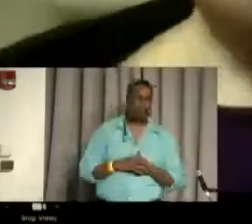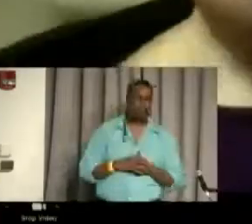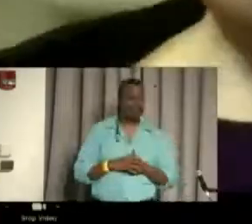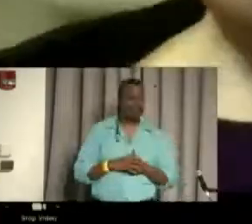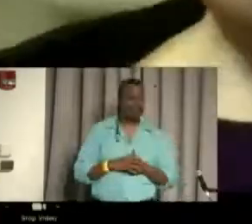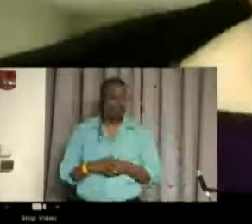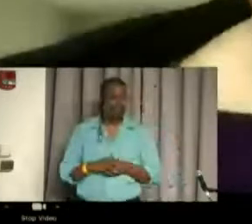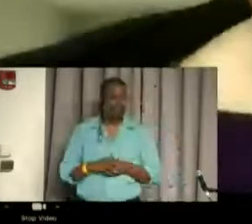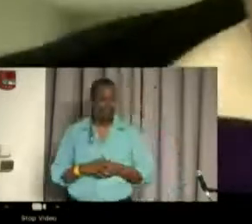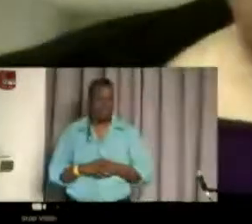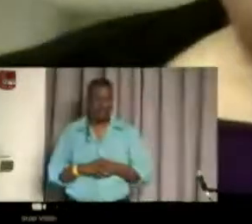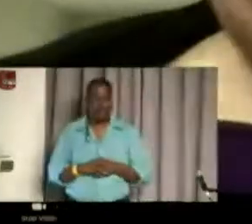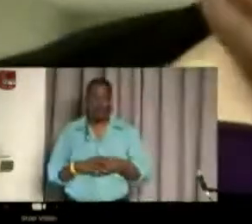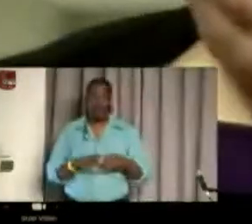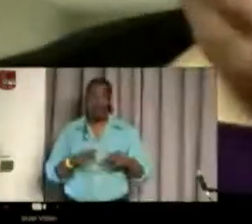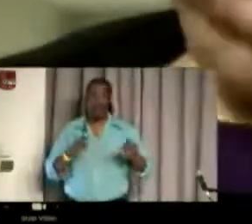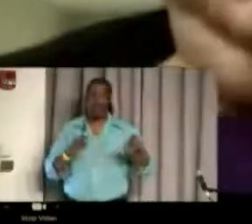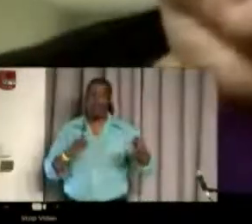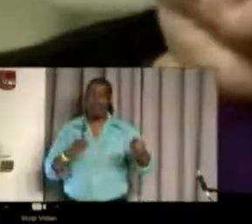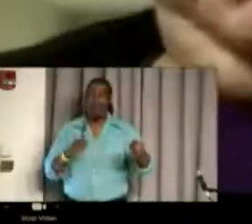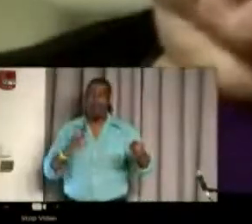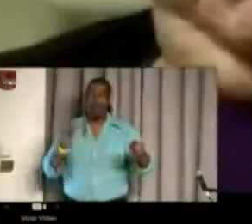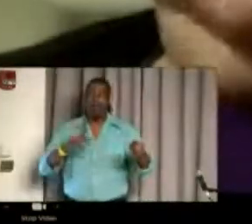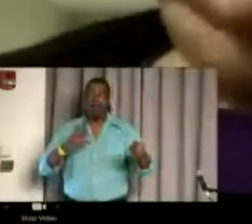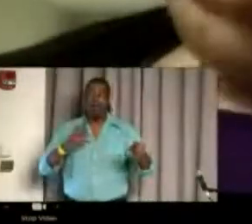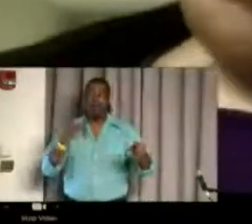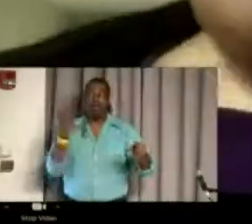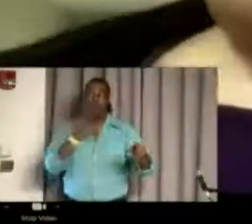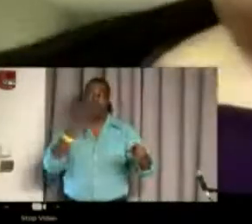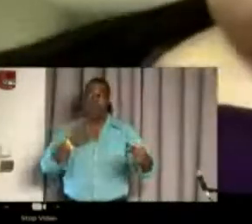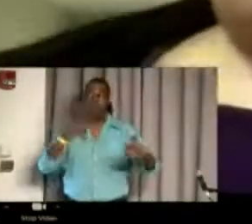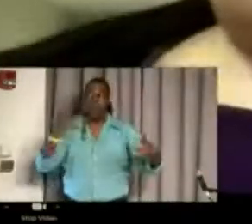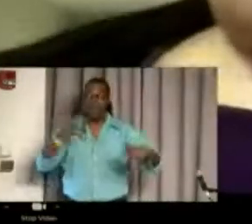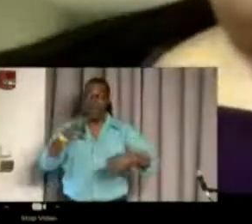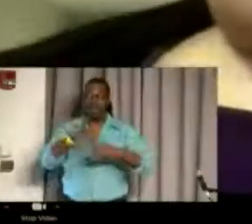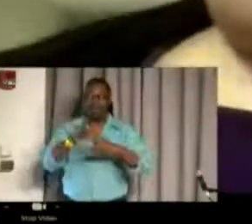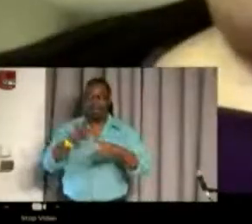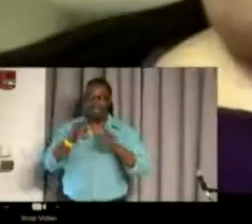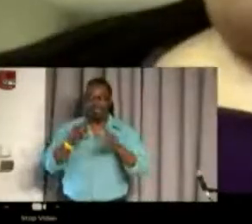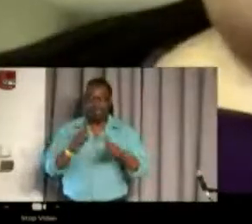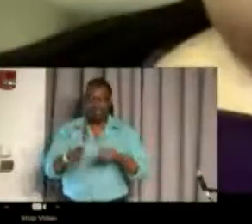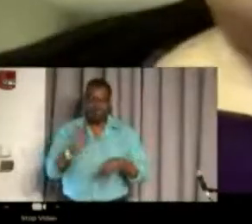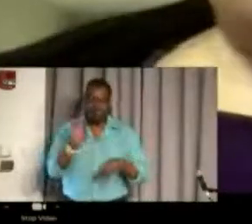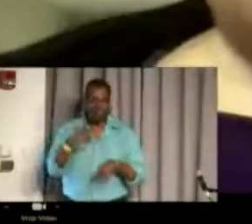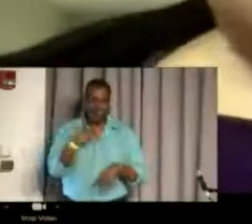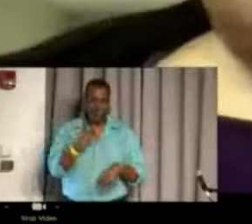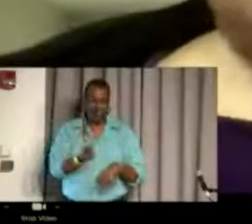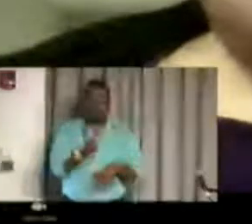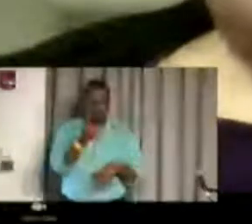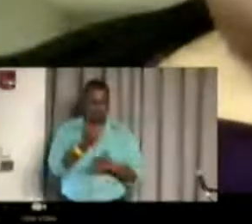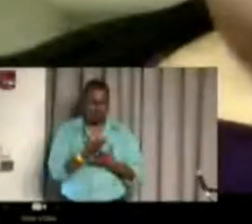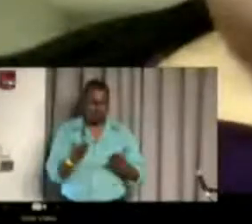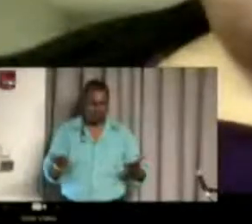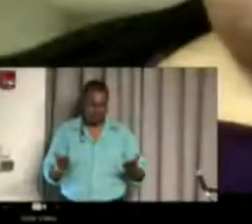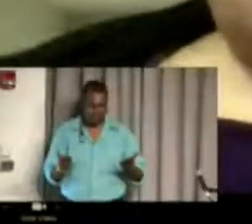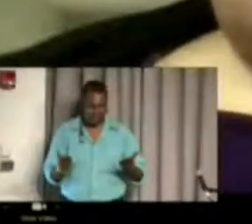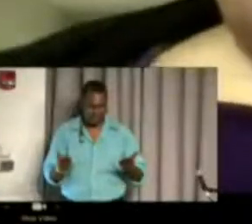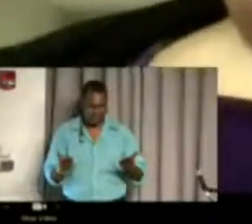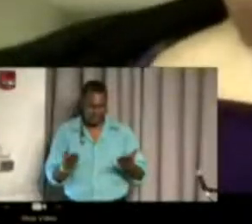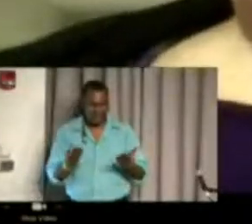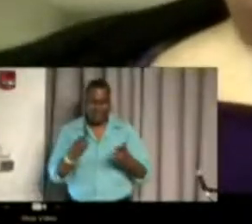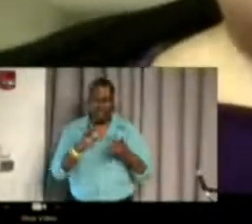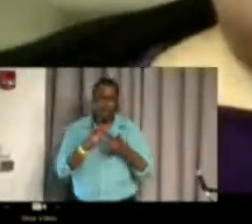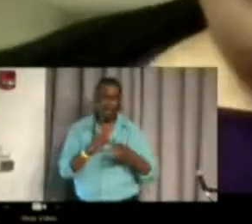So there's a lot in that question. But let me just say one thing on the question of corporate